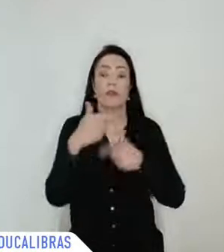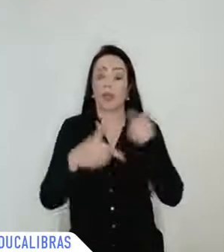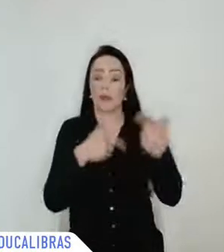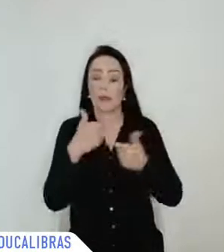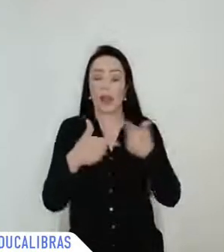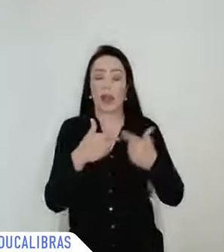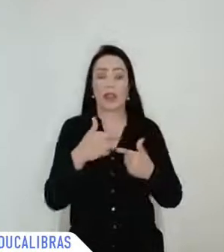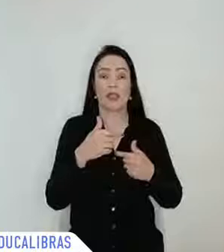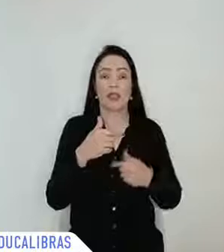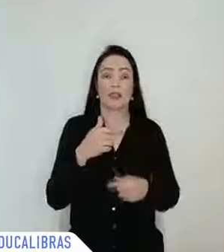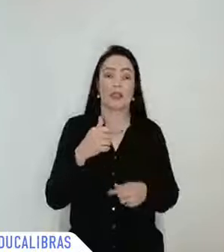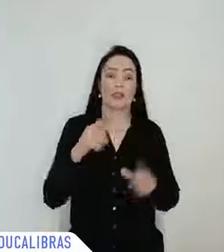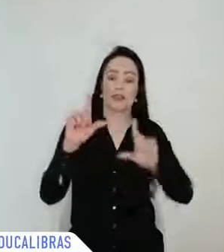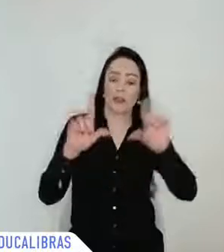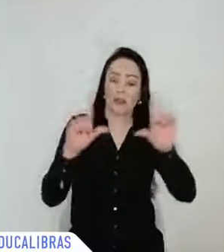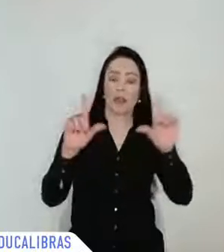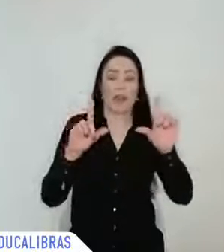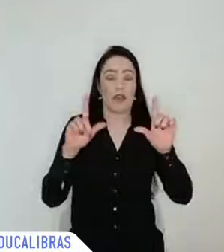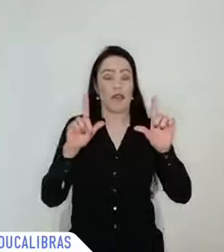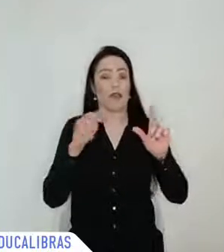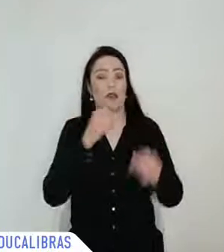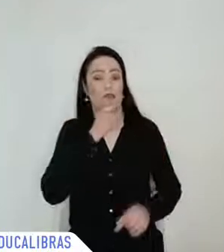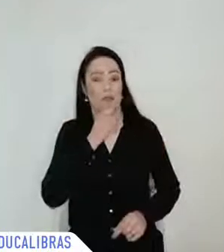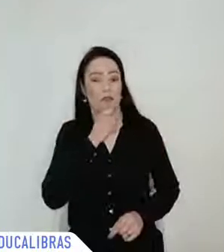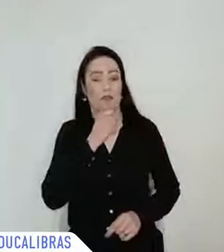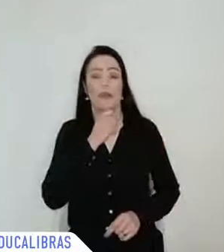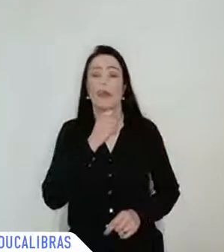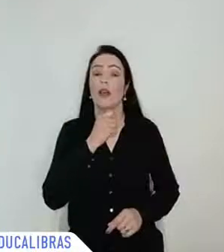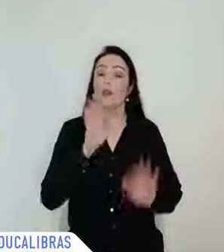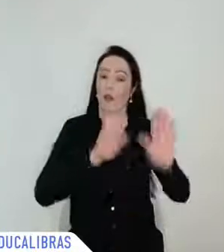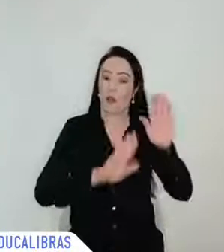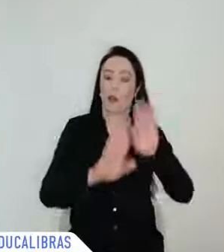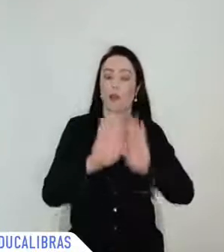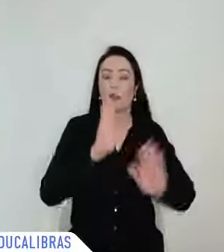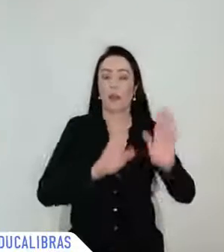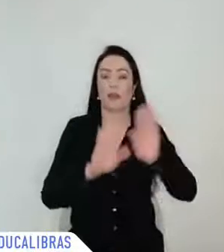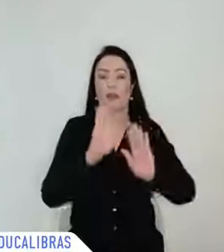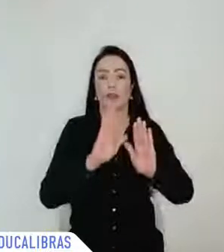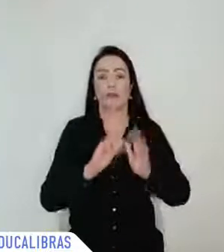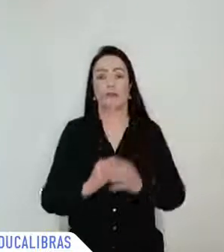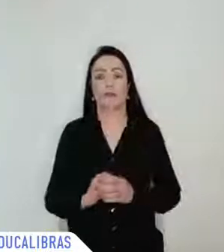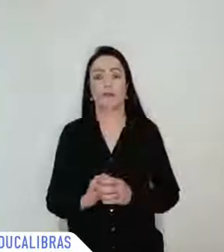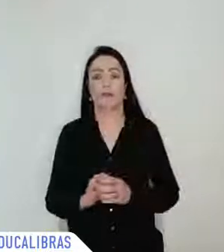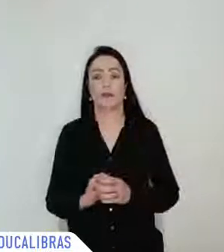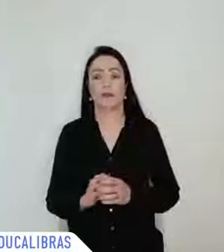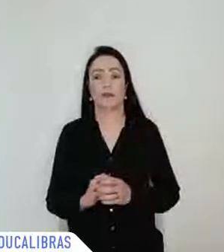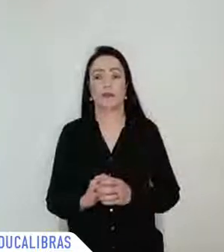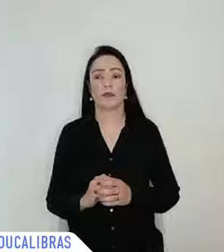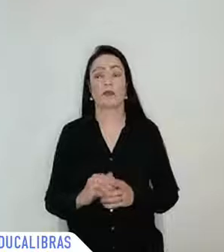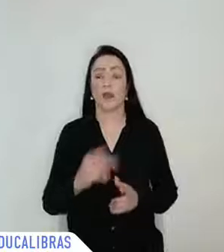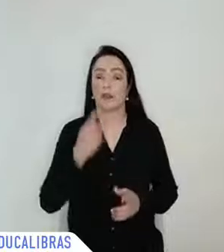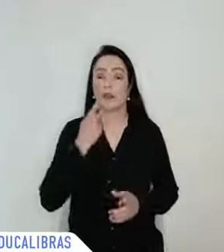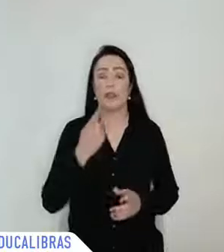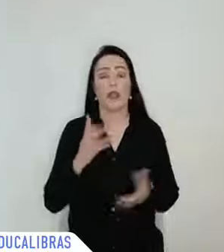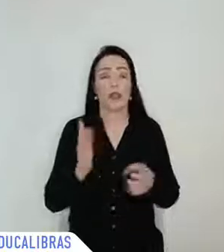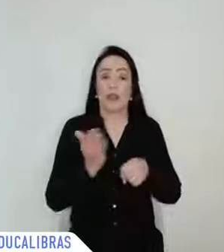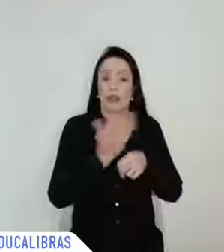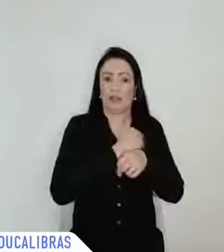for journalists, and they need to prepare whatever media they represent.